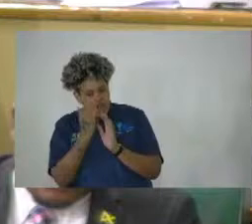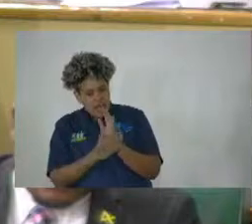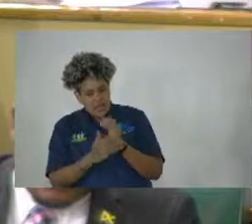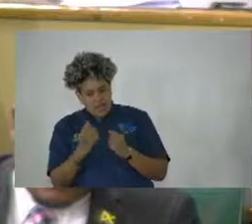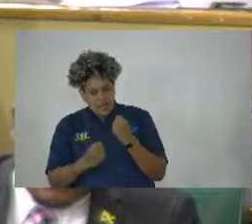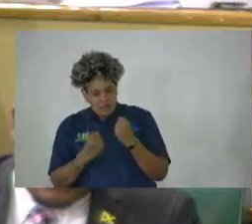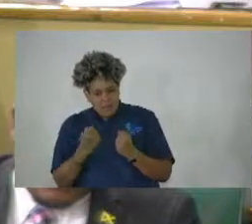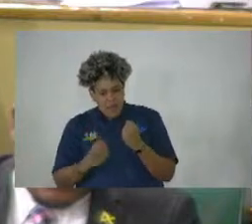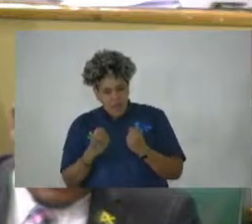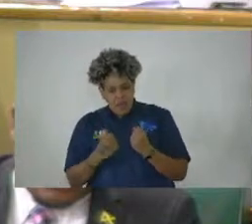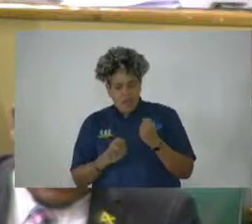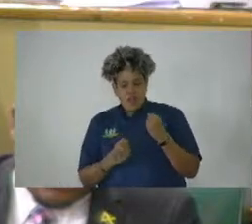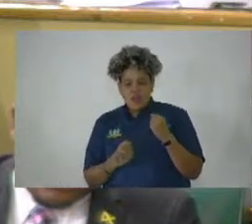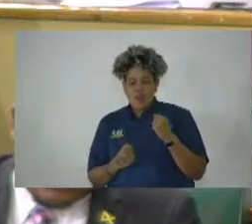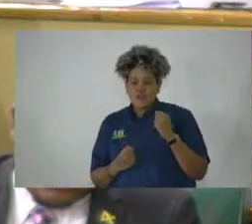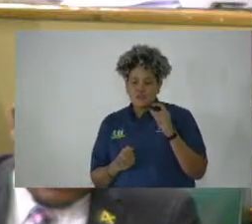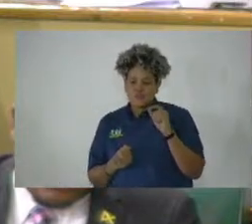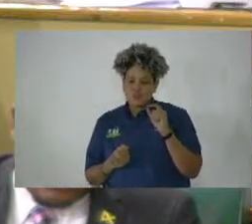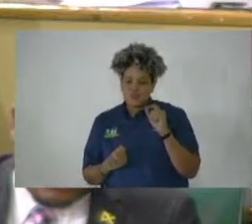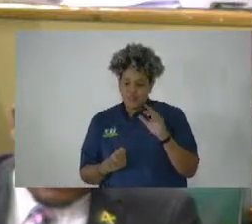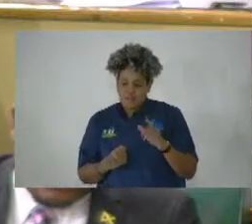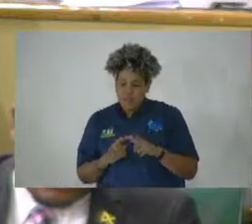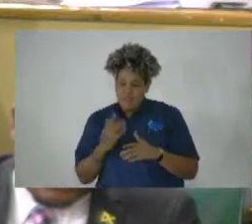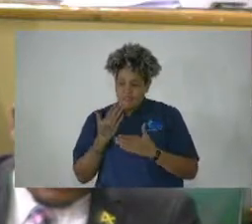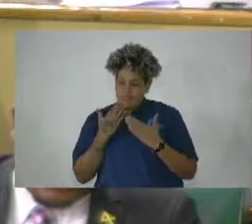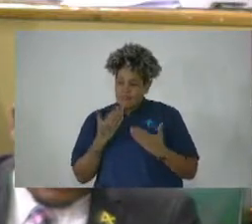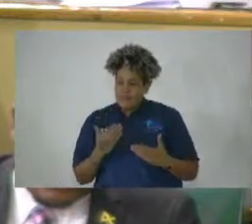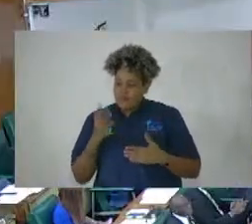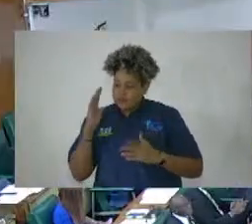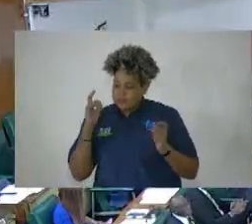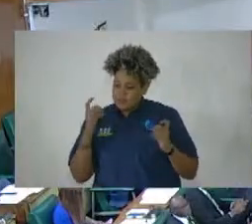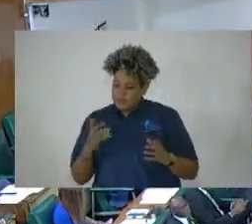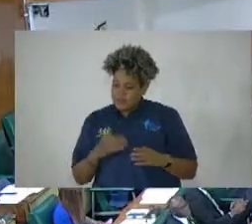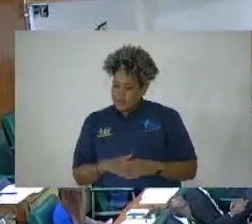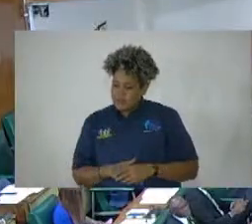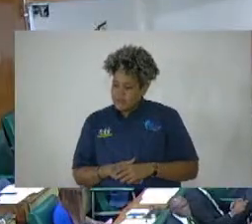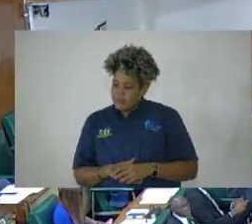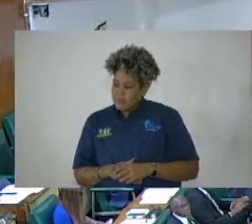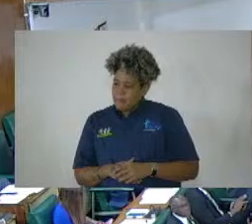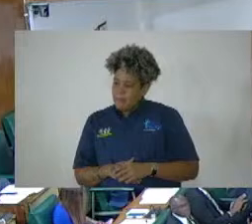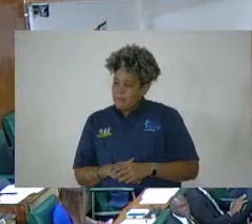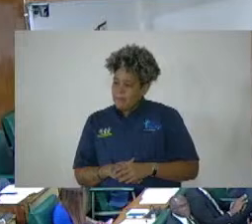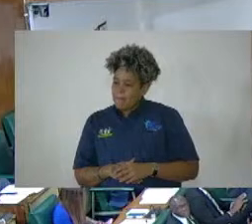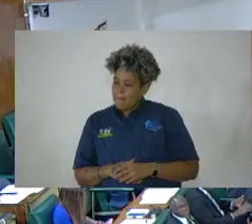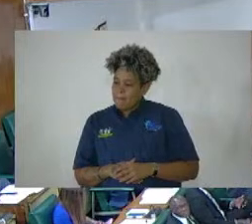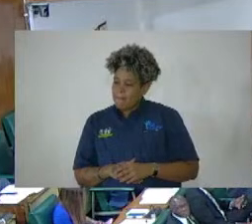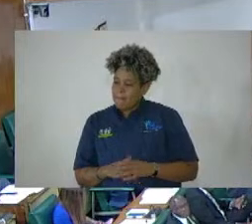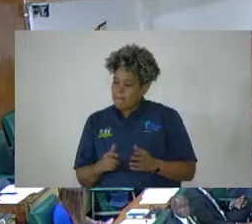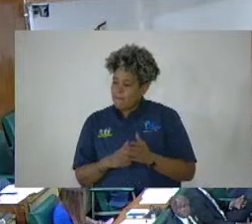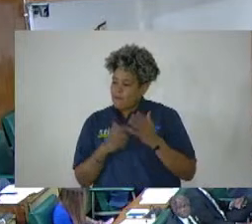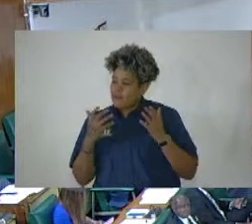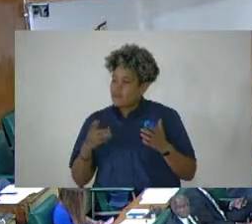March 2025. May it please you, Mr. Speaker. The